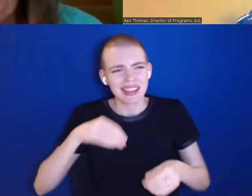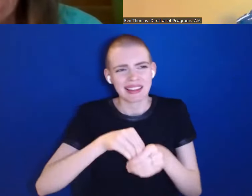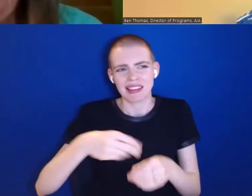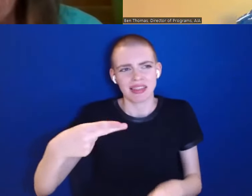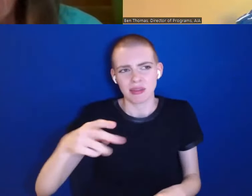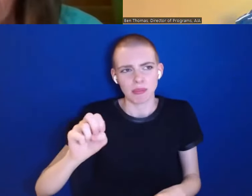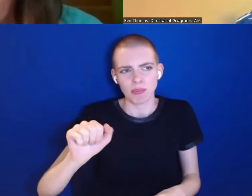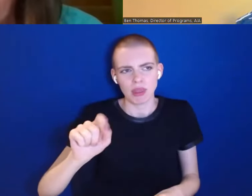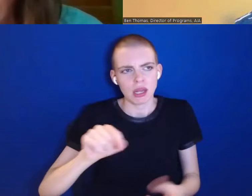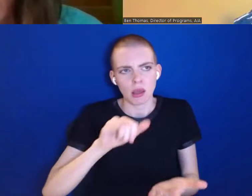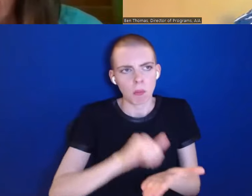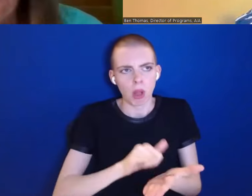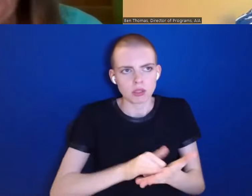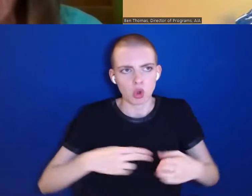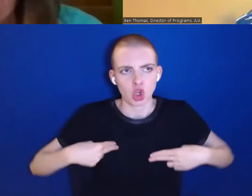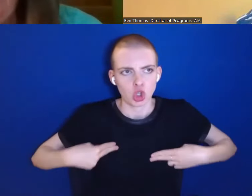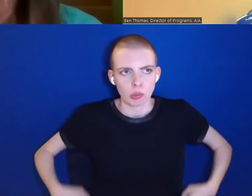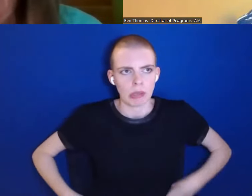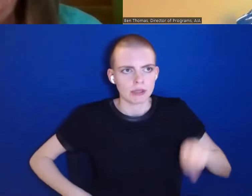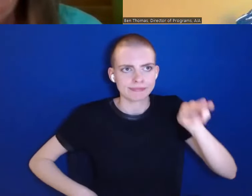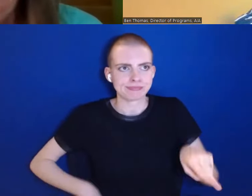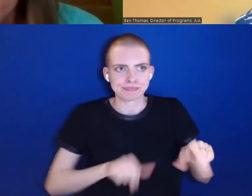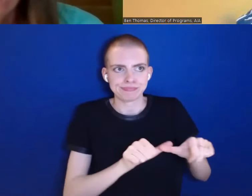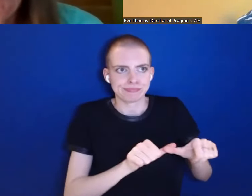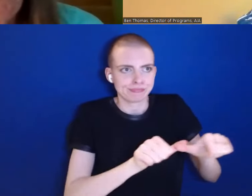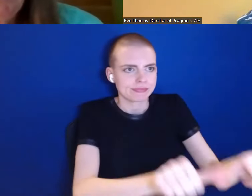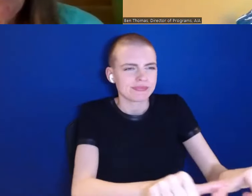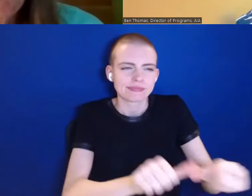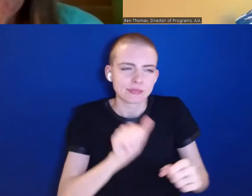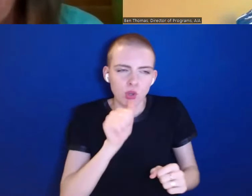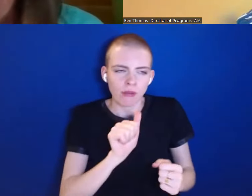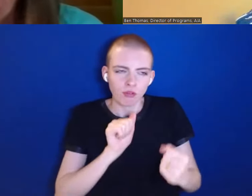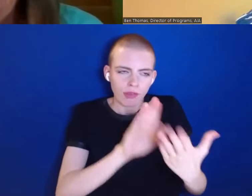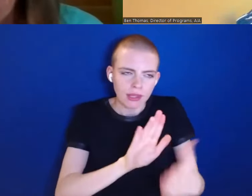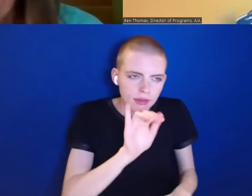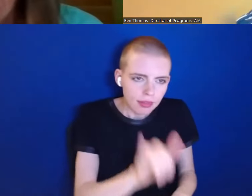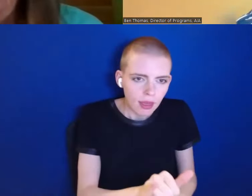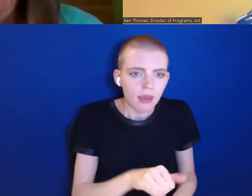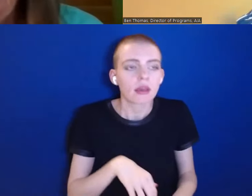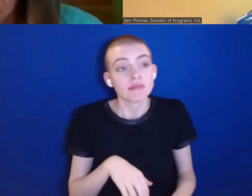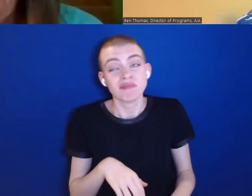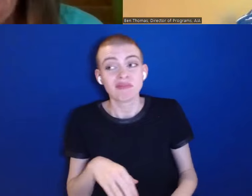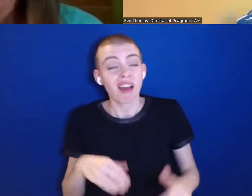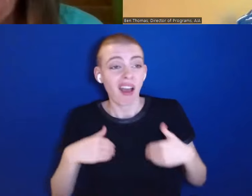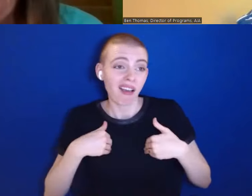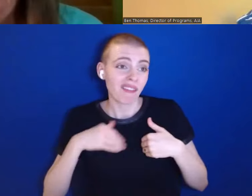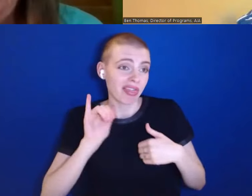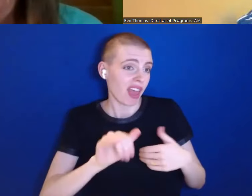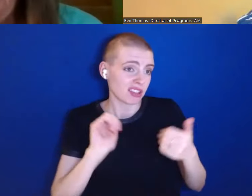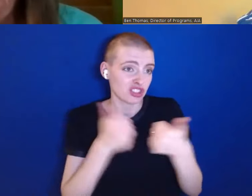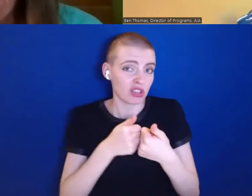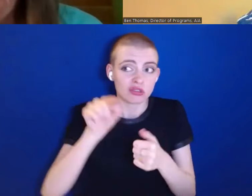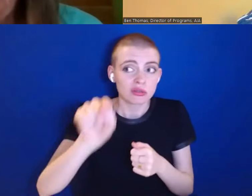3D printing and 3D imaging and posting online. So, but that's certainly an issue. And I have an article